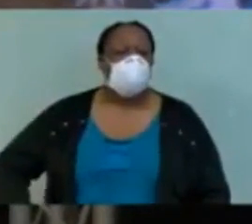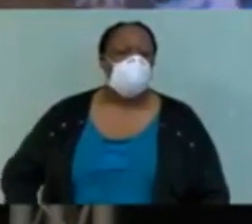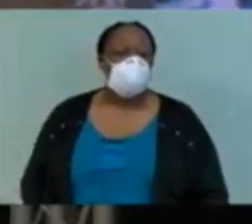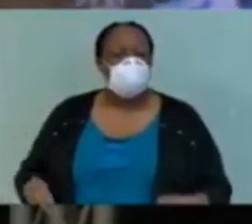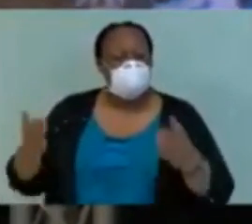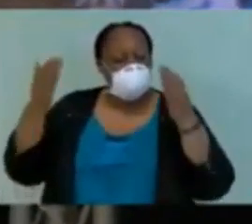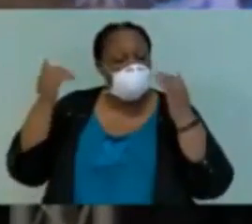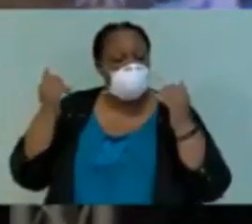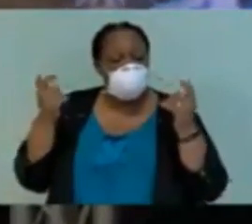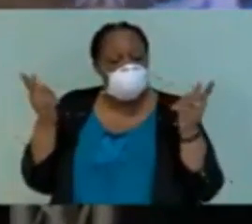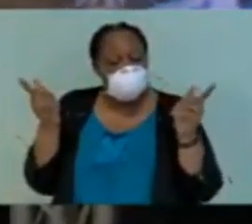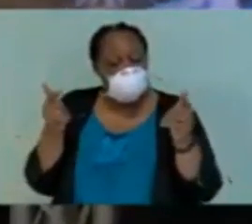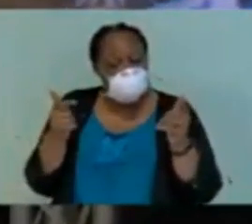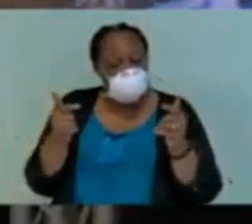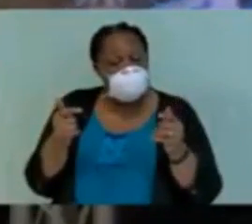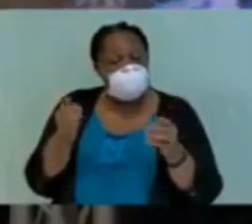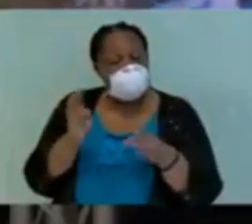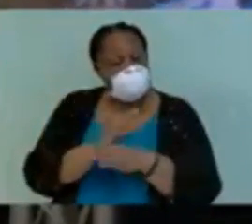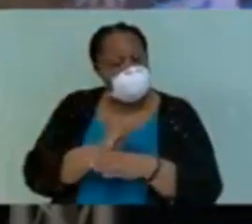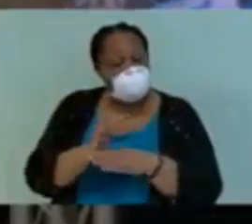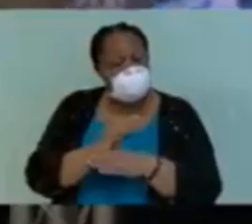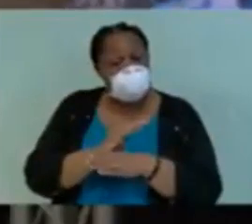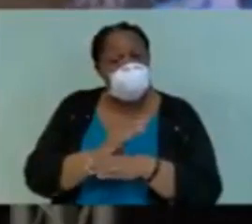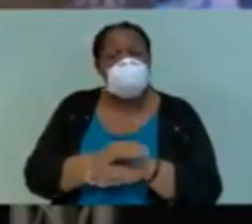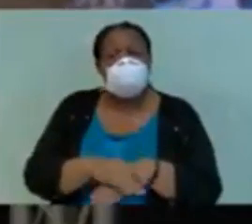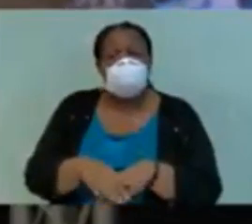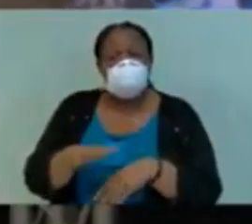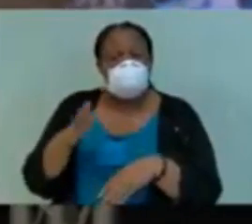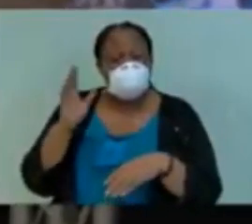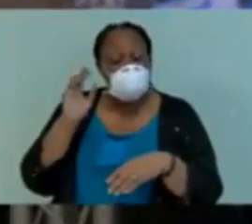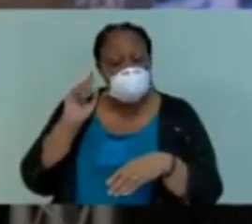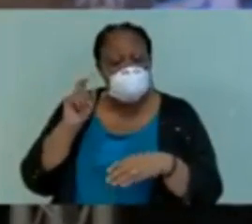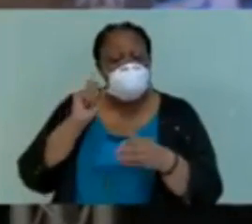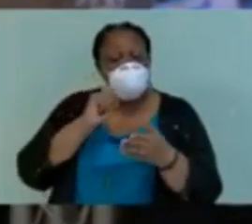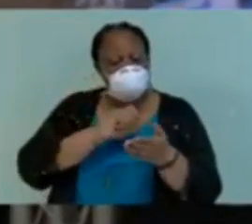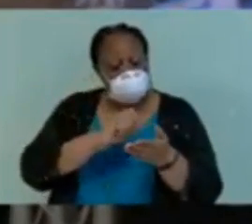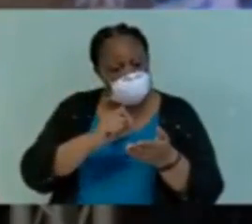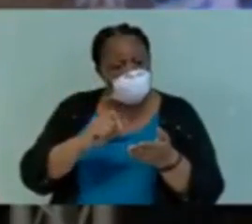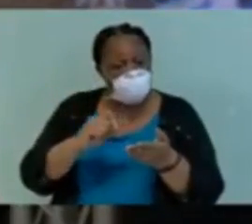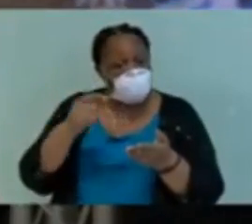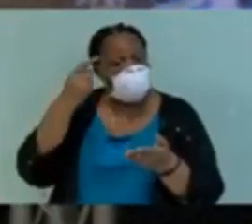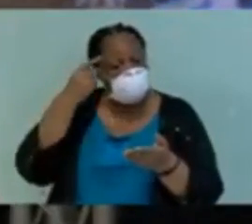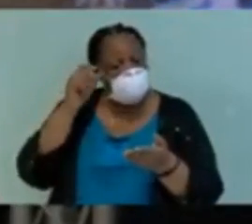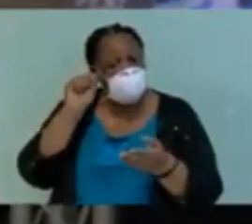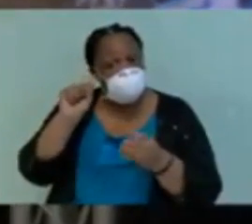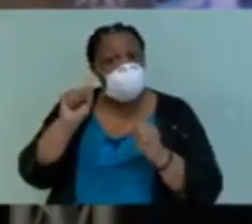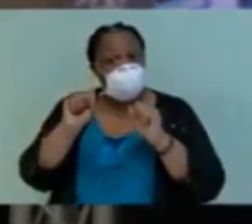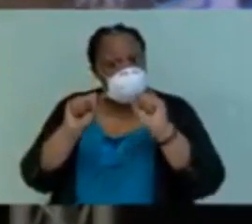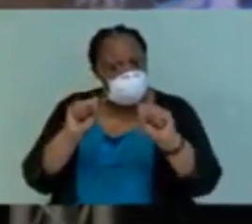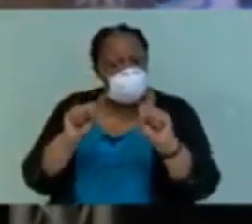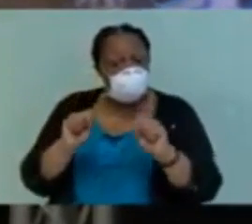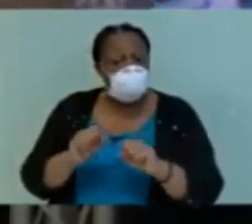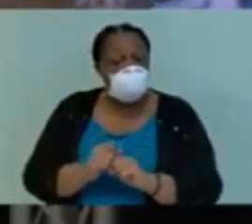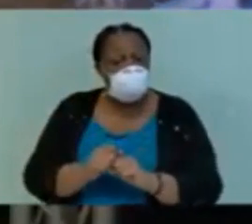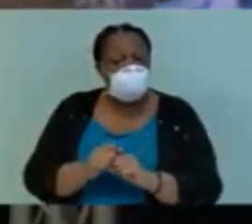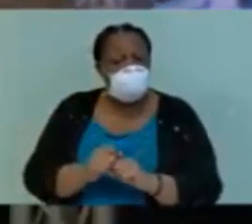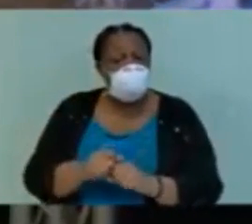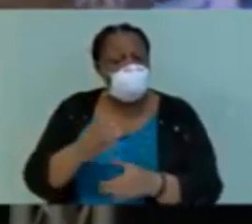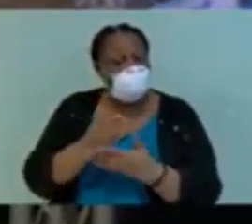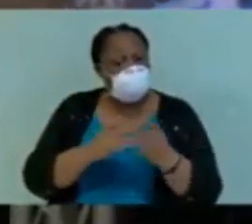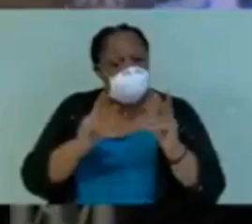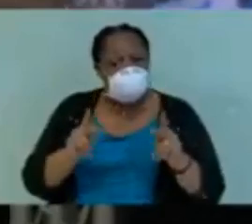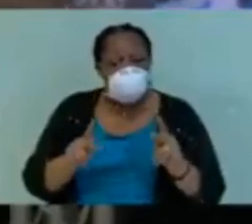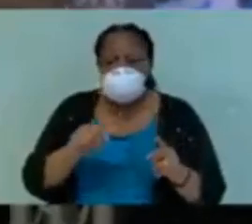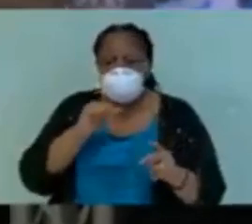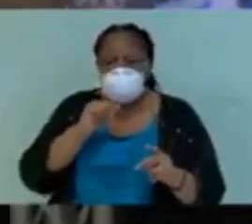you to go over this very difficult time until we can really get back to